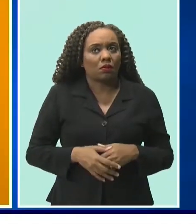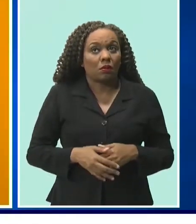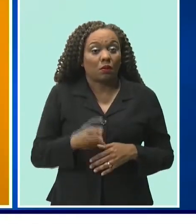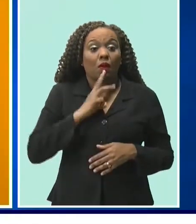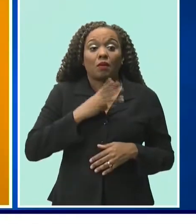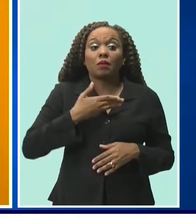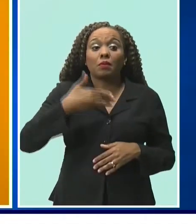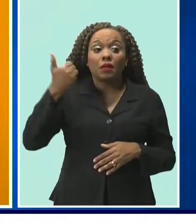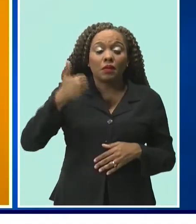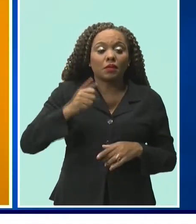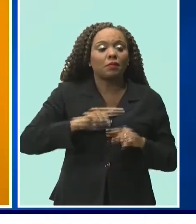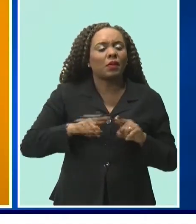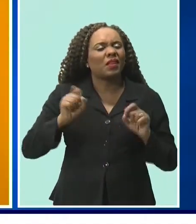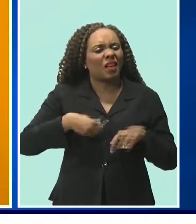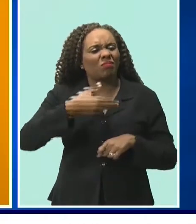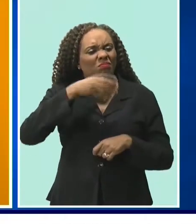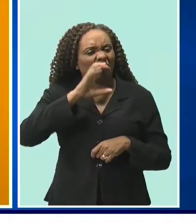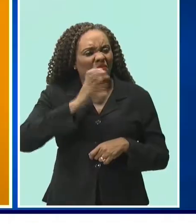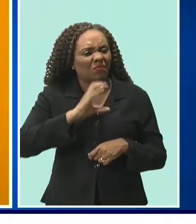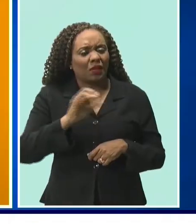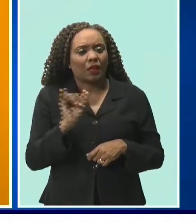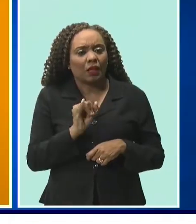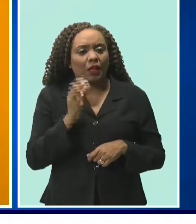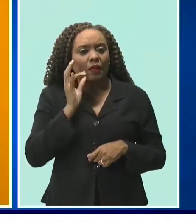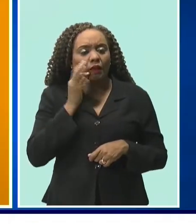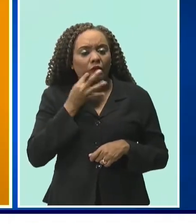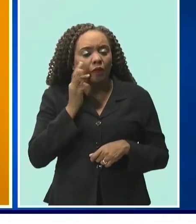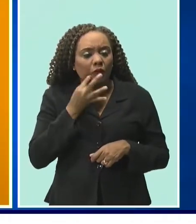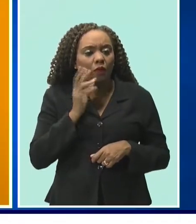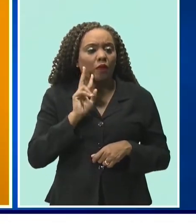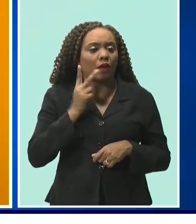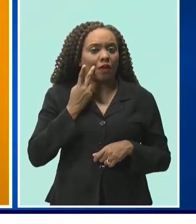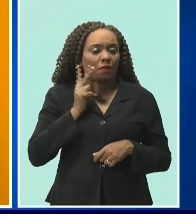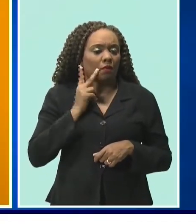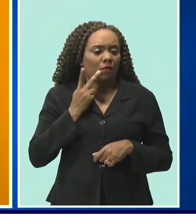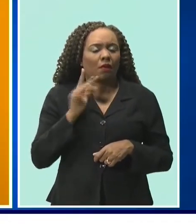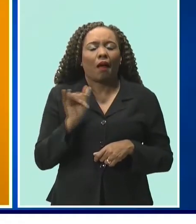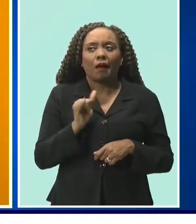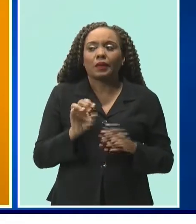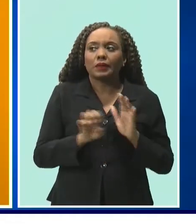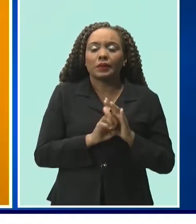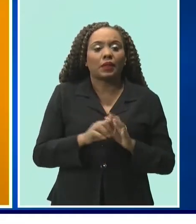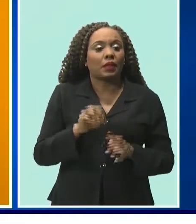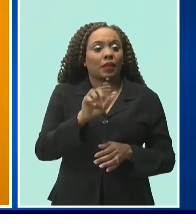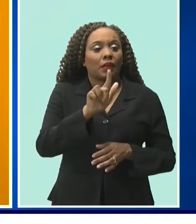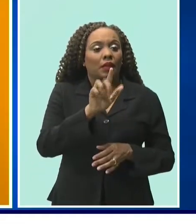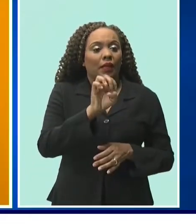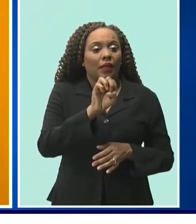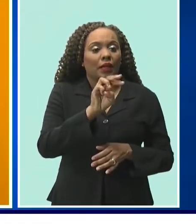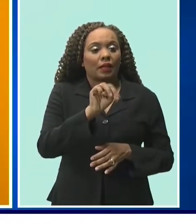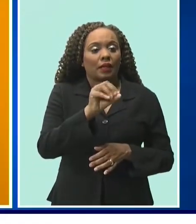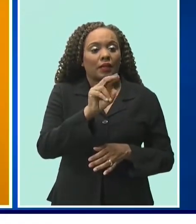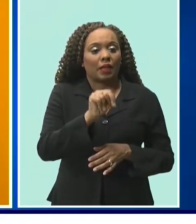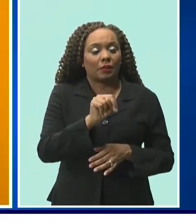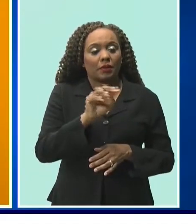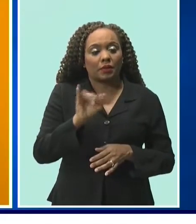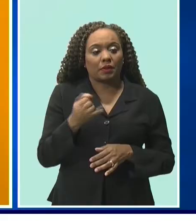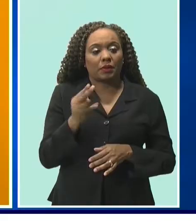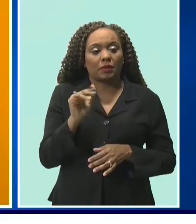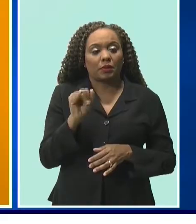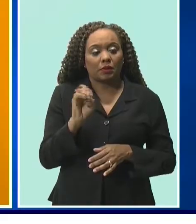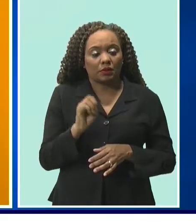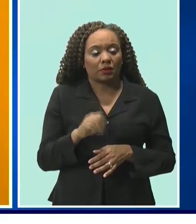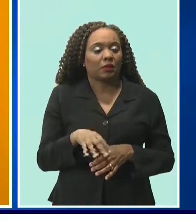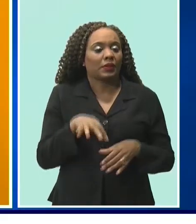choice, you can also consume other drinks, fruits and vegetables that contain water, for example, lemon juice diluted in water and unsweetened, tea